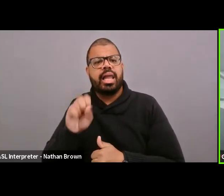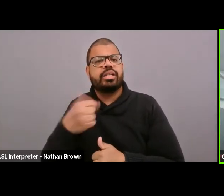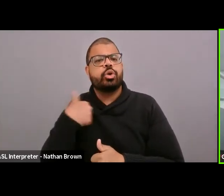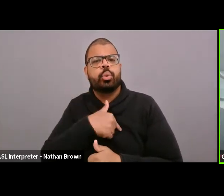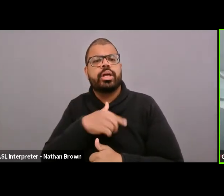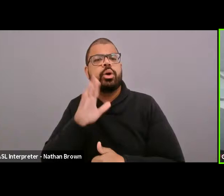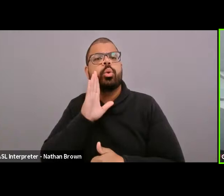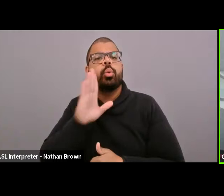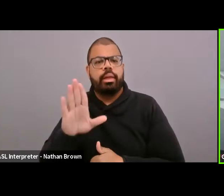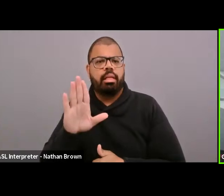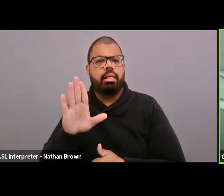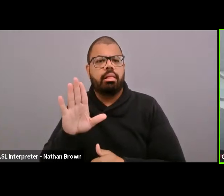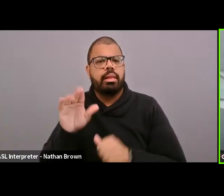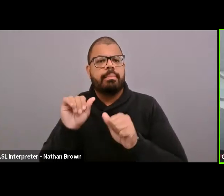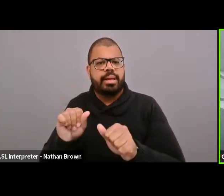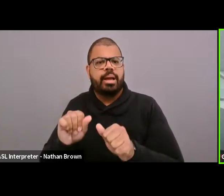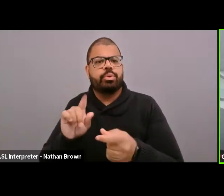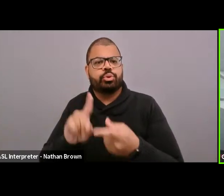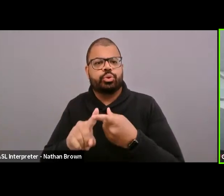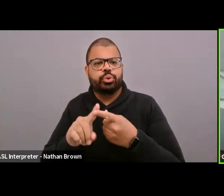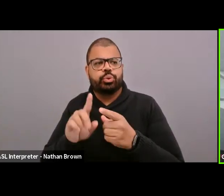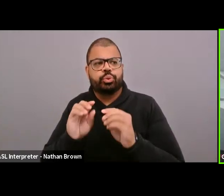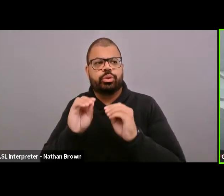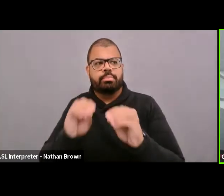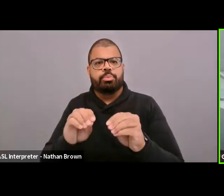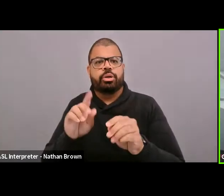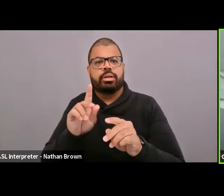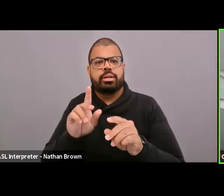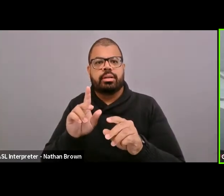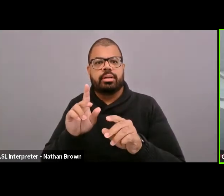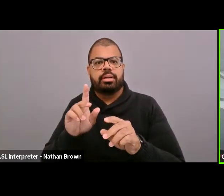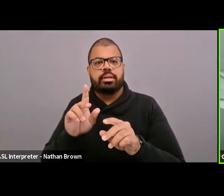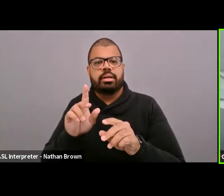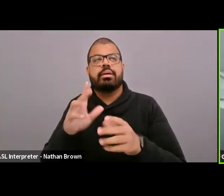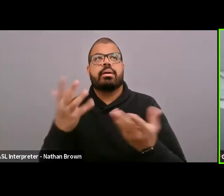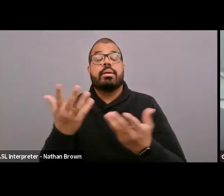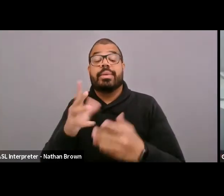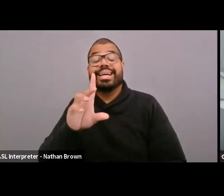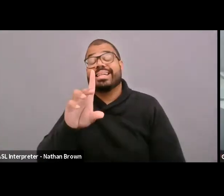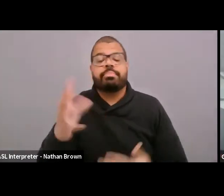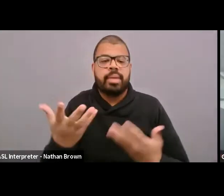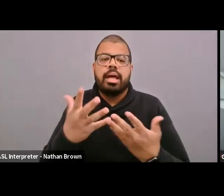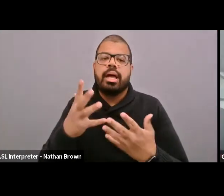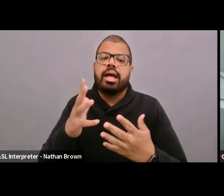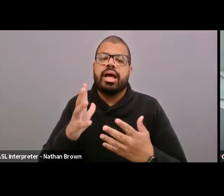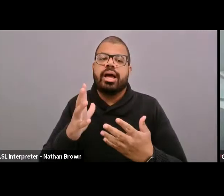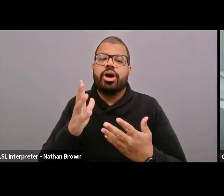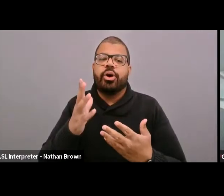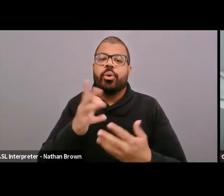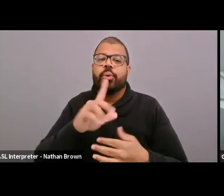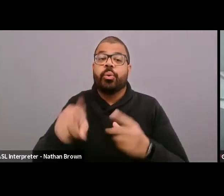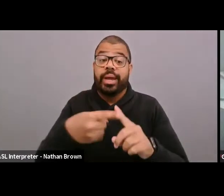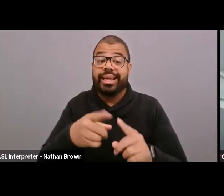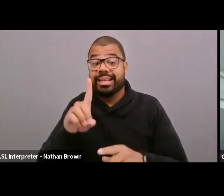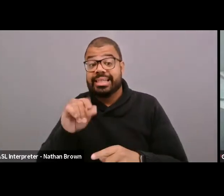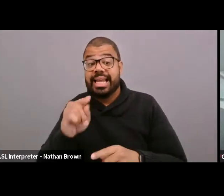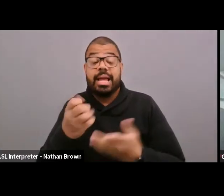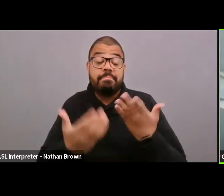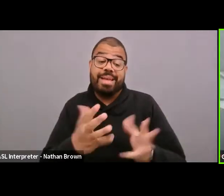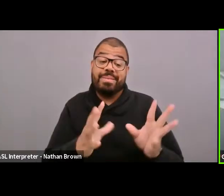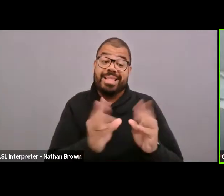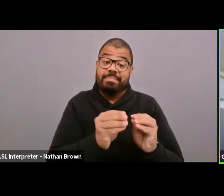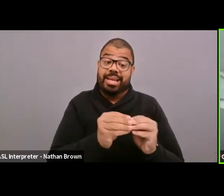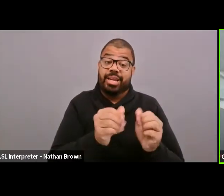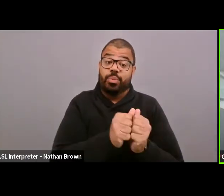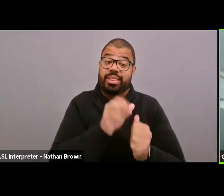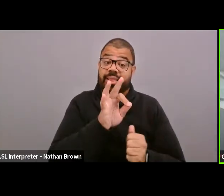like together again in the buildings. But I don't have a date. Okay. Maybe today after this meeting with facilities,